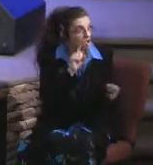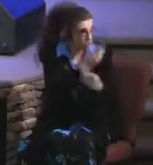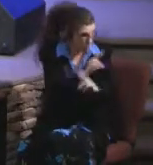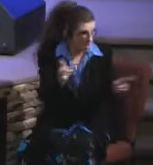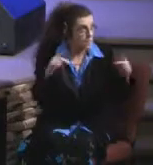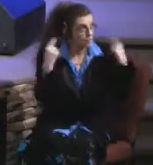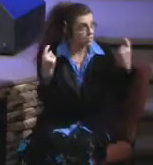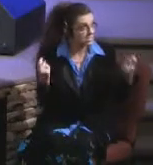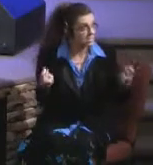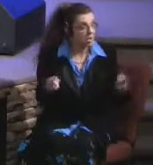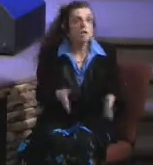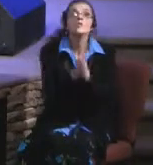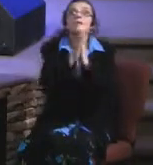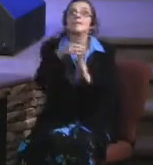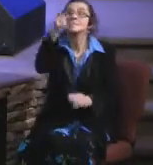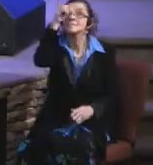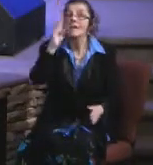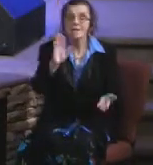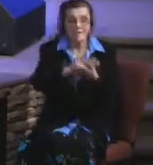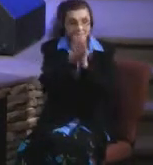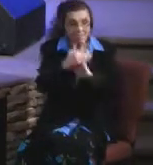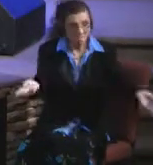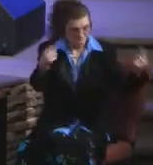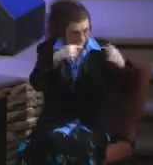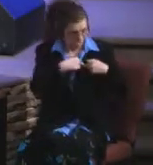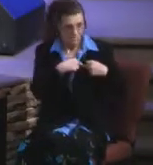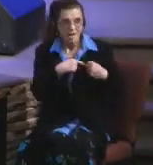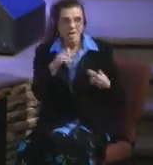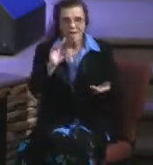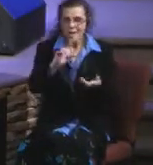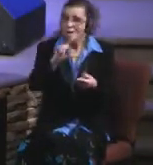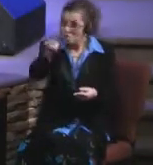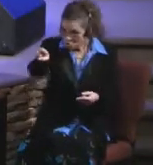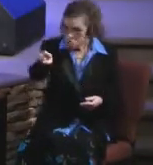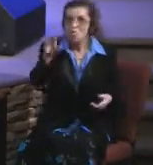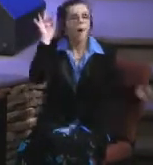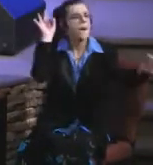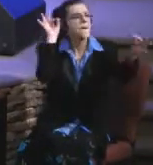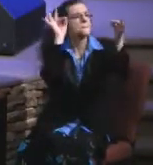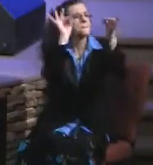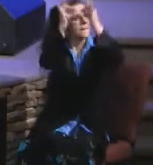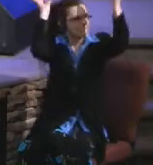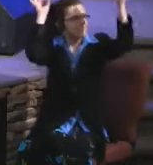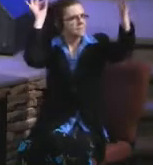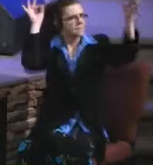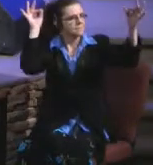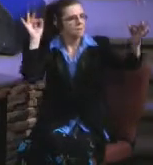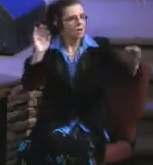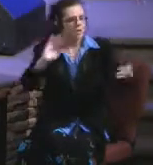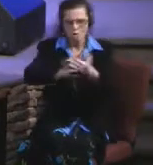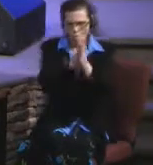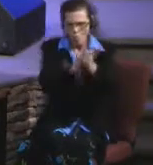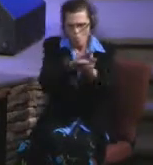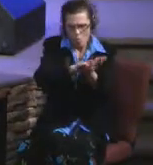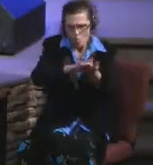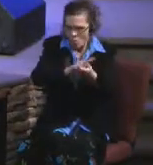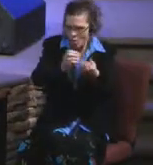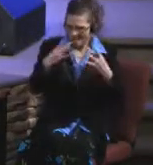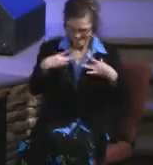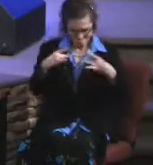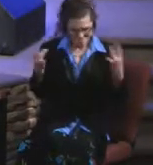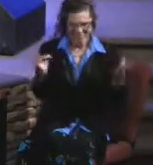of your sins and you ask God to forgive you and to come into your heart, friend, at that moment, you are perfect. You are washed white.